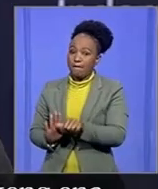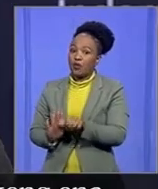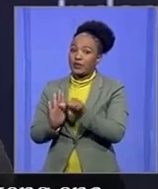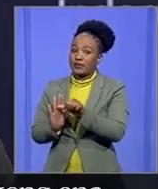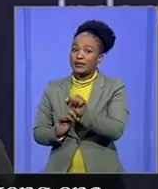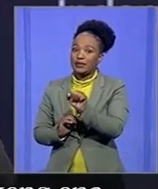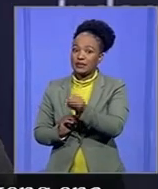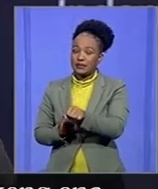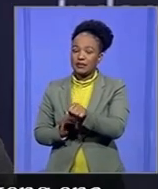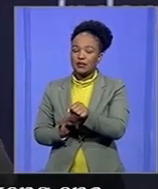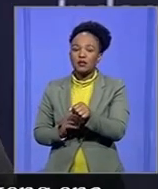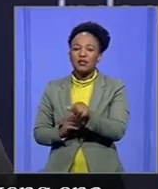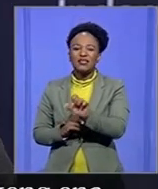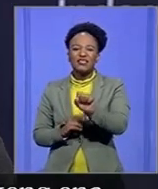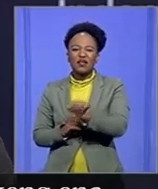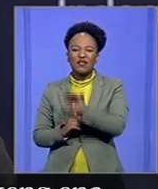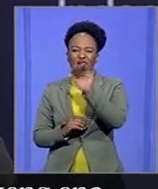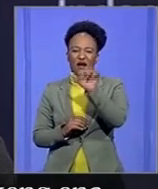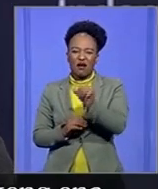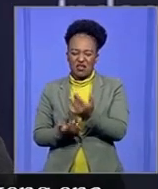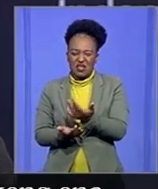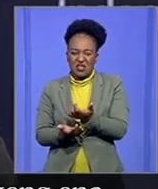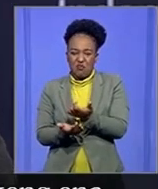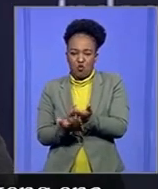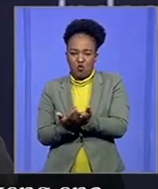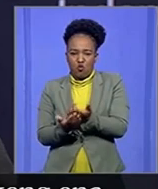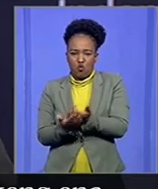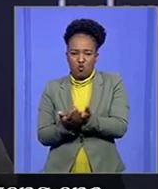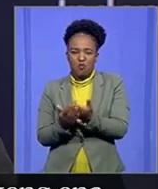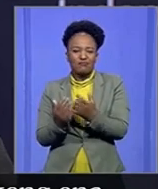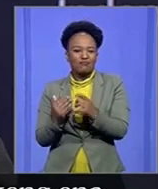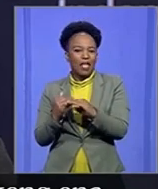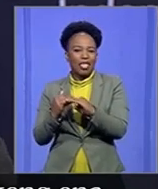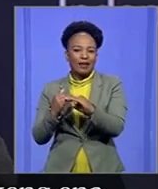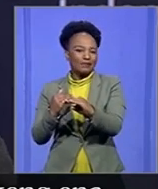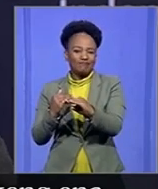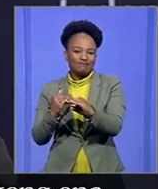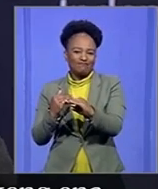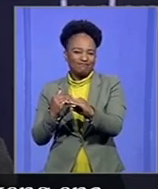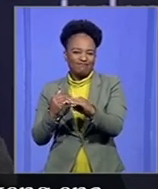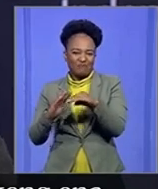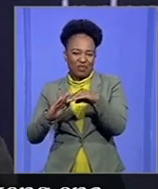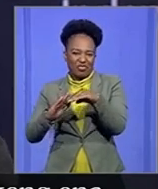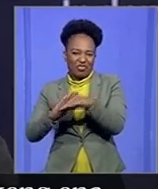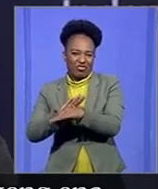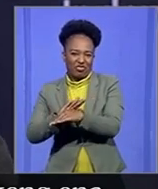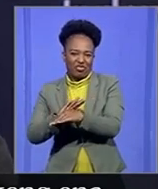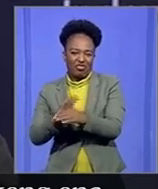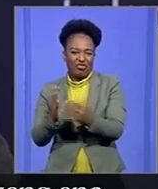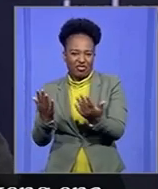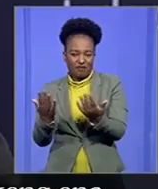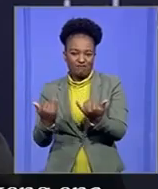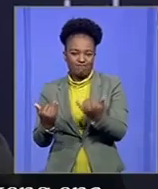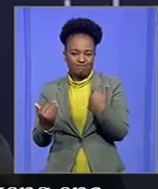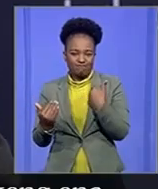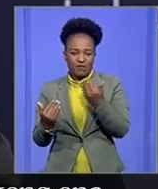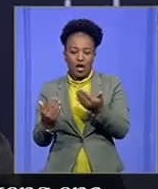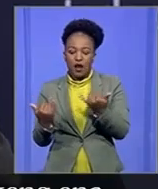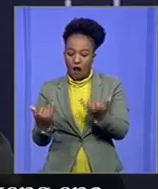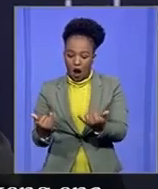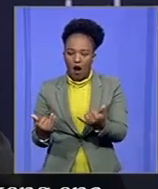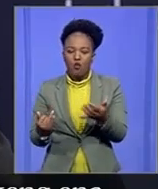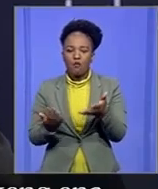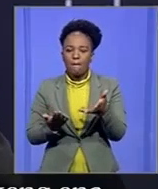wa naga o ntse o sa tsamaye ka tsela e leng gore ya itumedisa. Ka jalo go tla bo go lebeletse gore go tsosolosiwa jwang ikonomi le